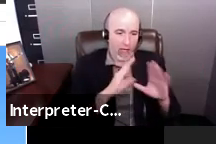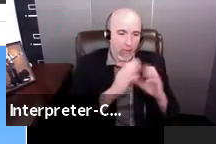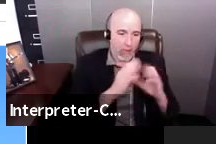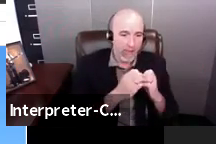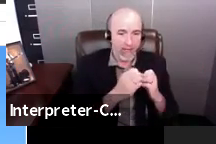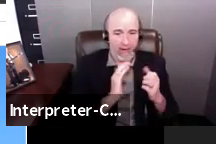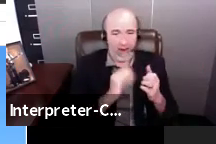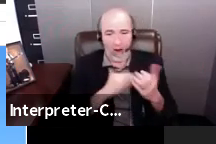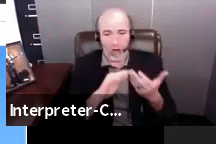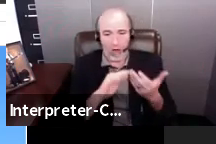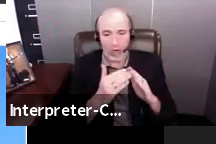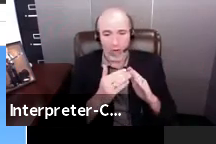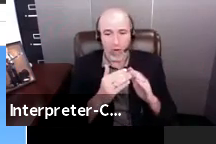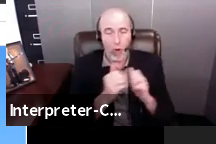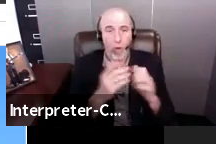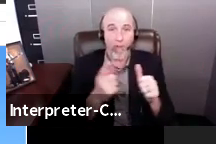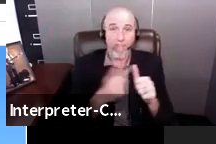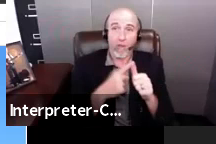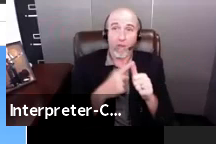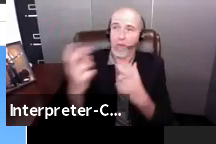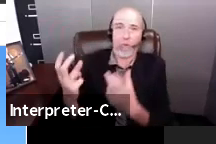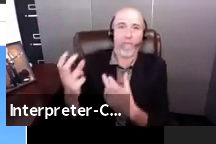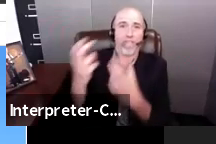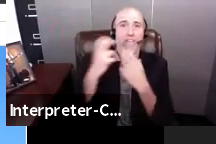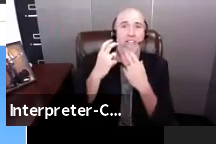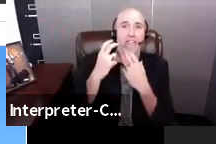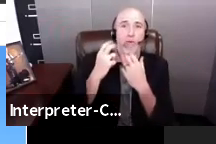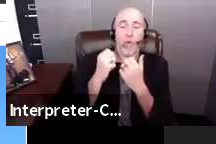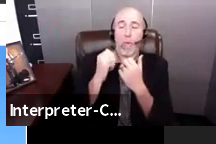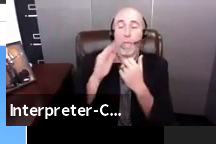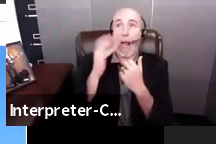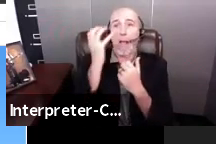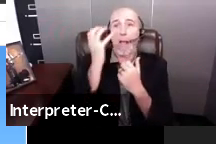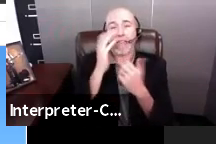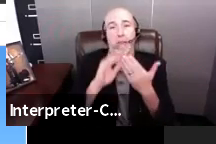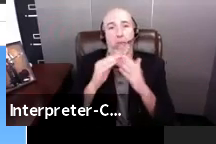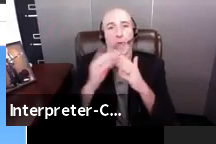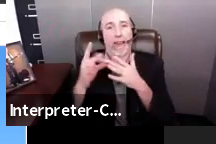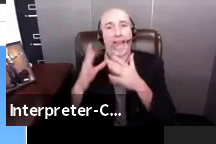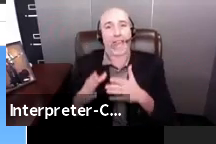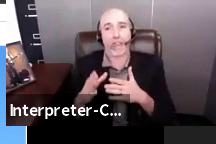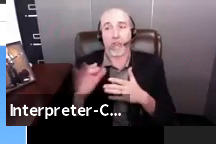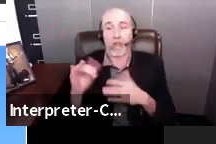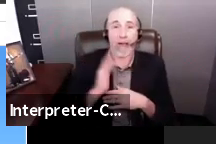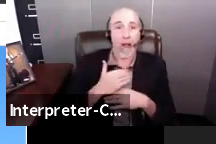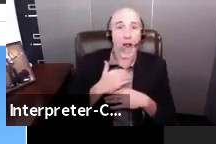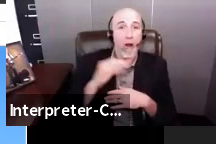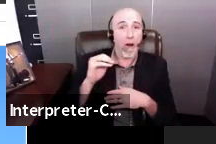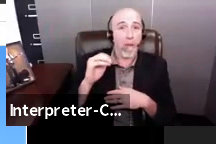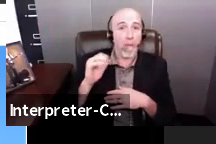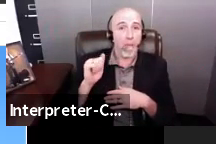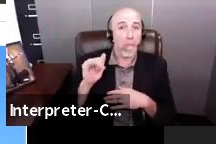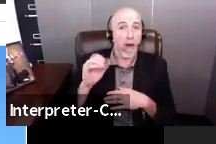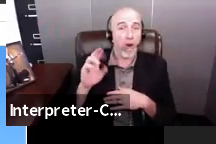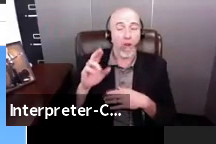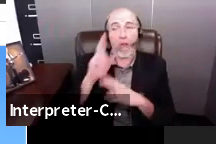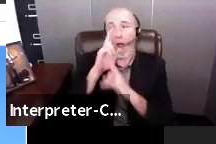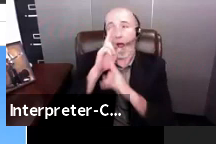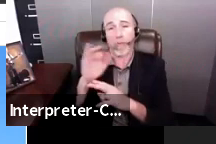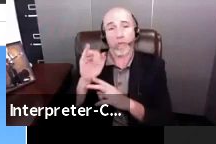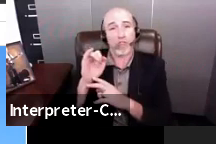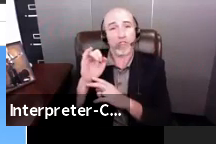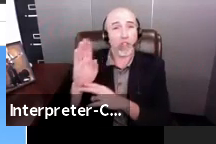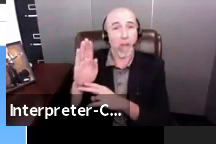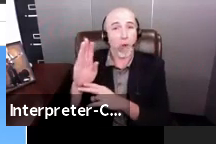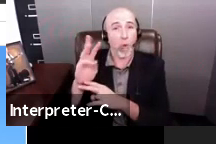first being invested in by amazing community leaders like our mayor, the Honorable Jeff Williams. And for those who don't know,